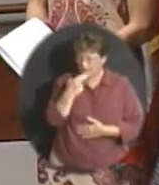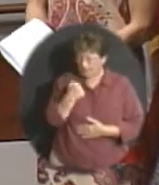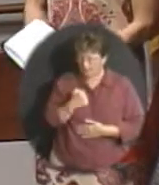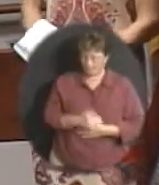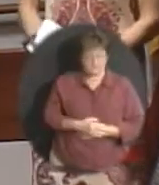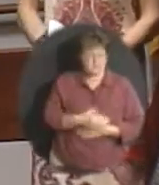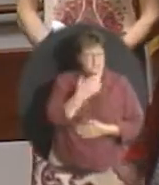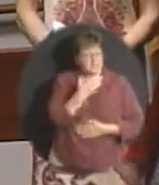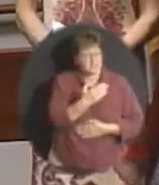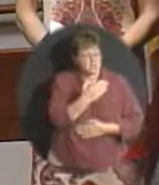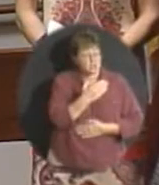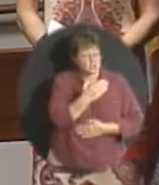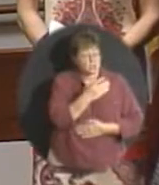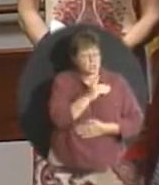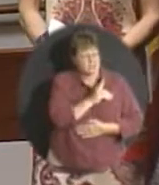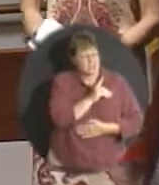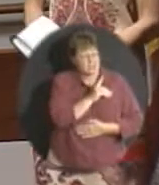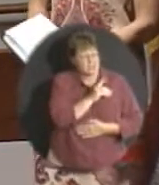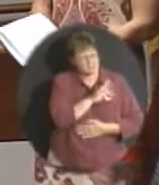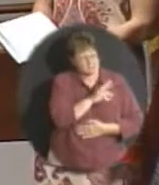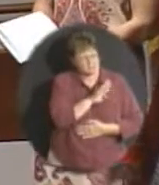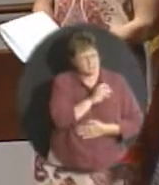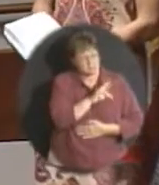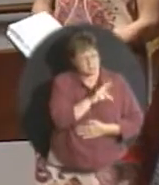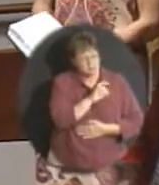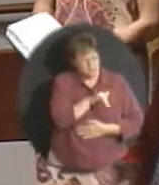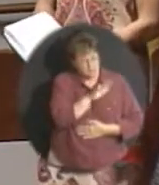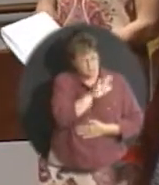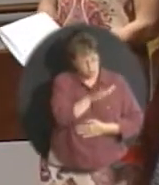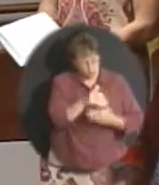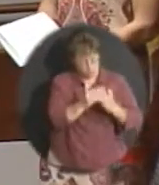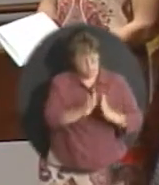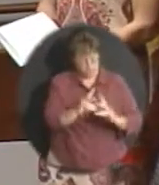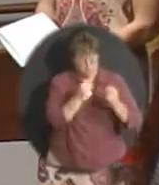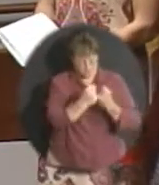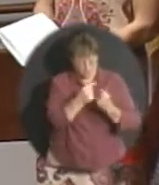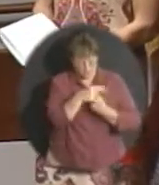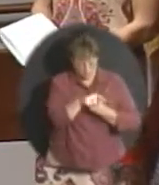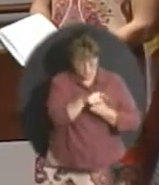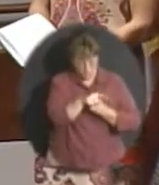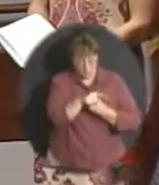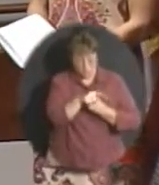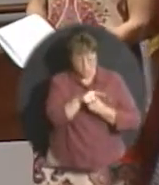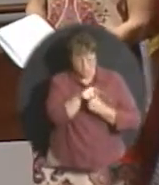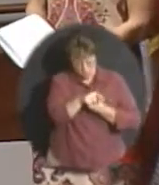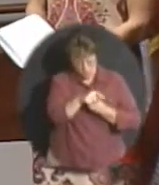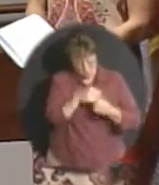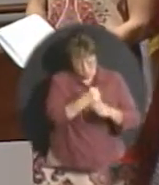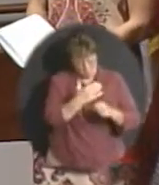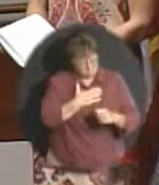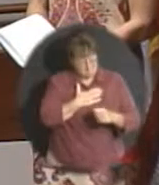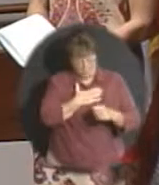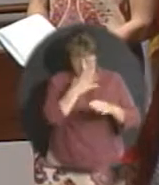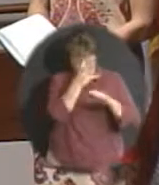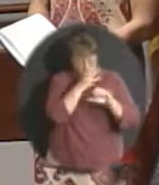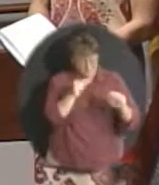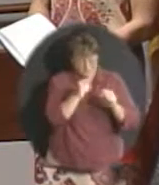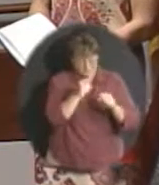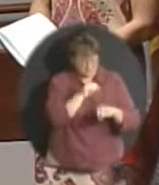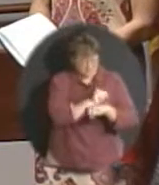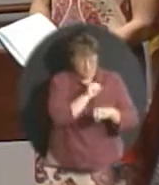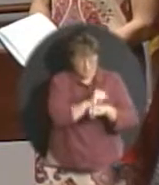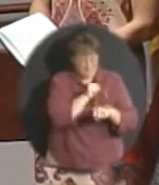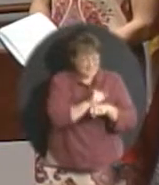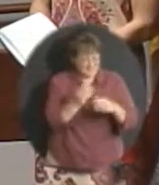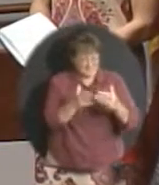Berry and your leadership team. You made the job of board president really easy. All it took was one phone call, one email, or one